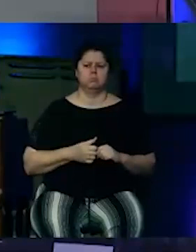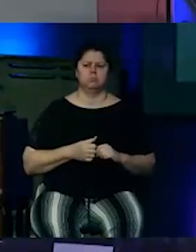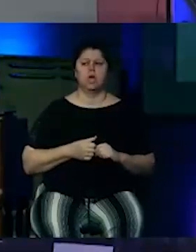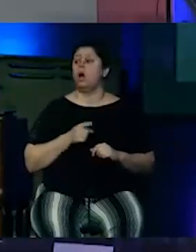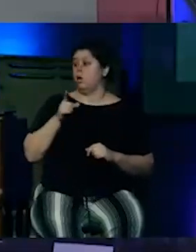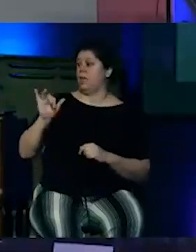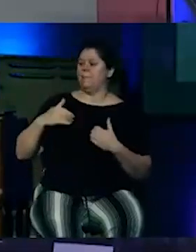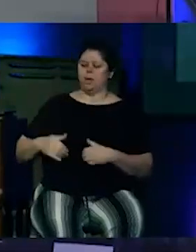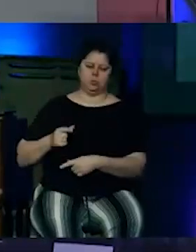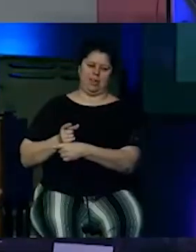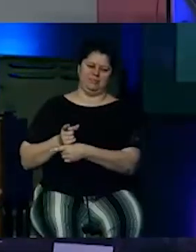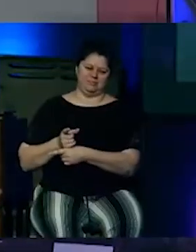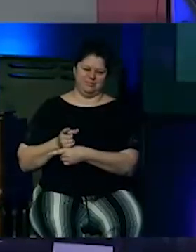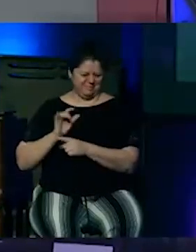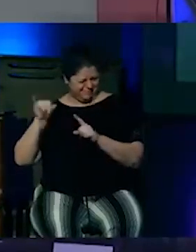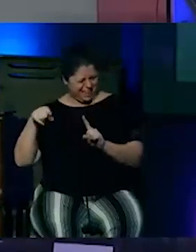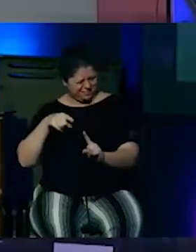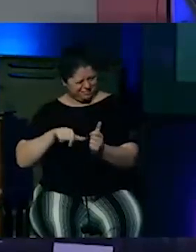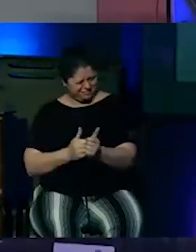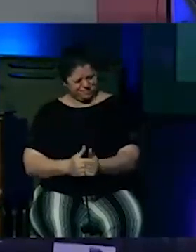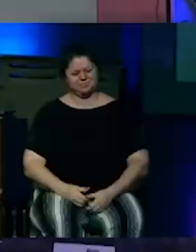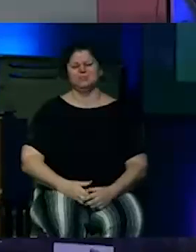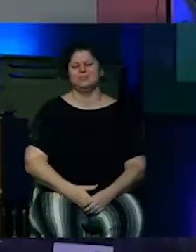right bodies. So